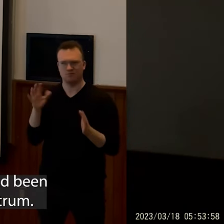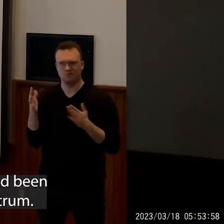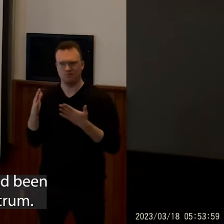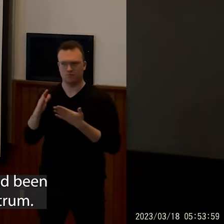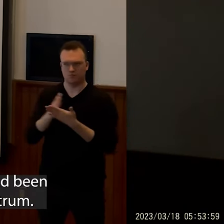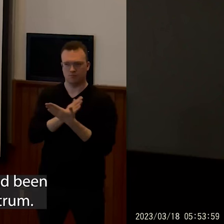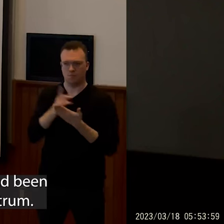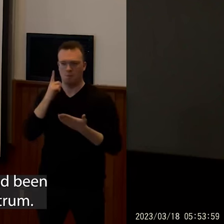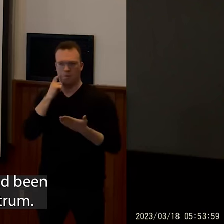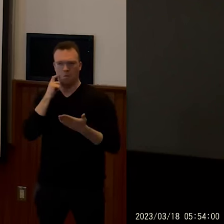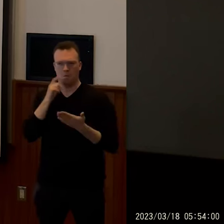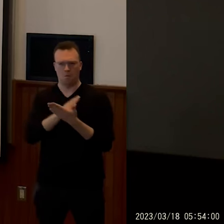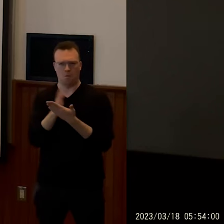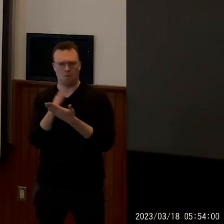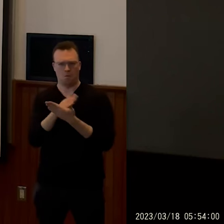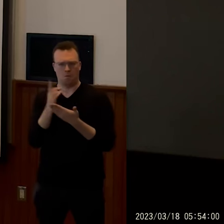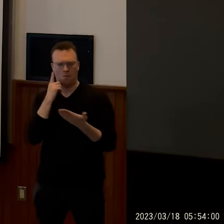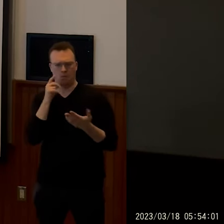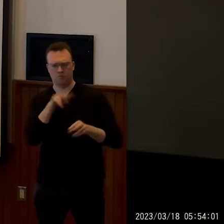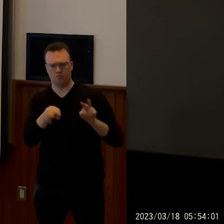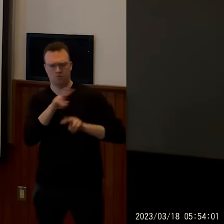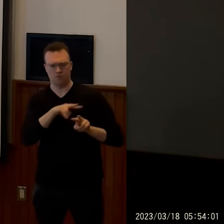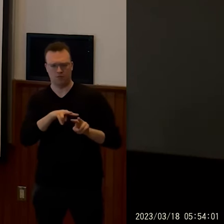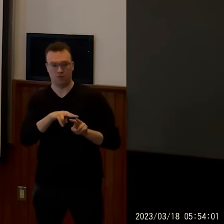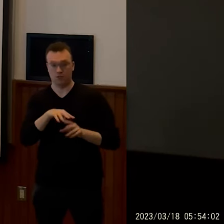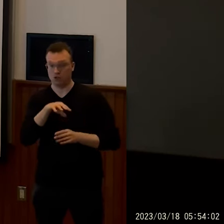the suspicious spectrum.